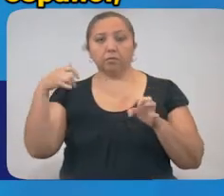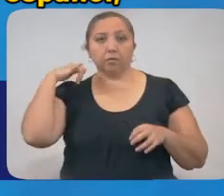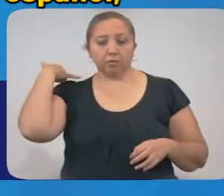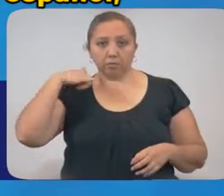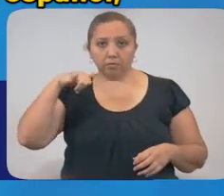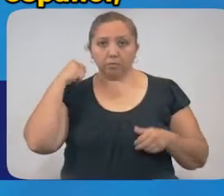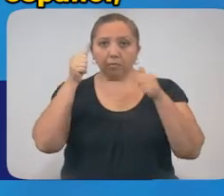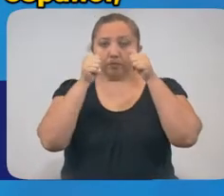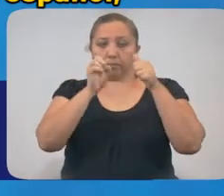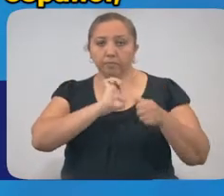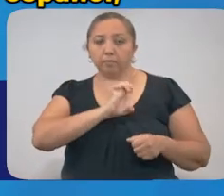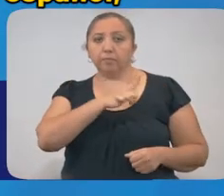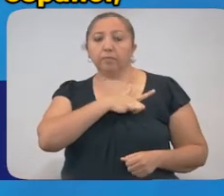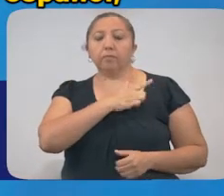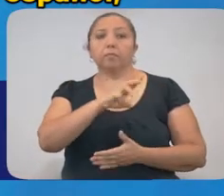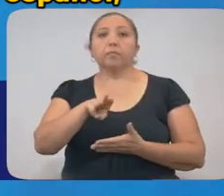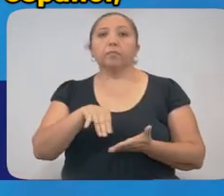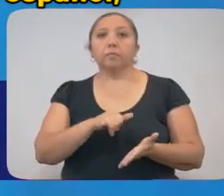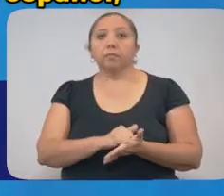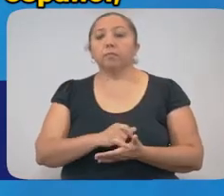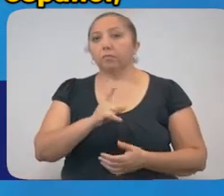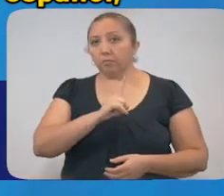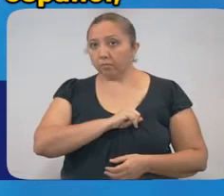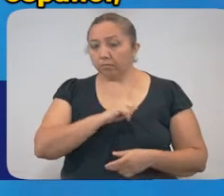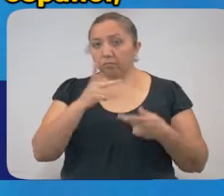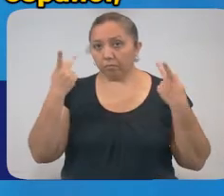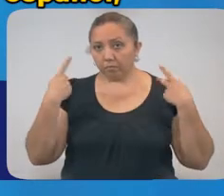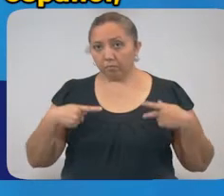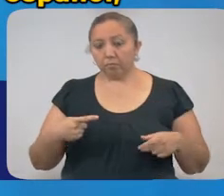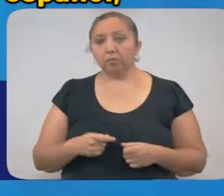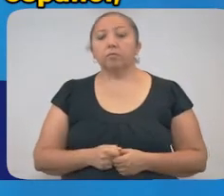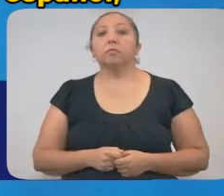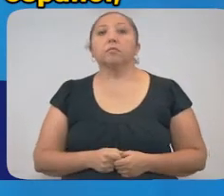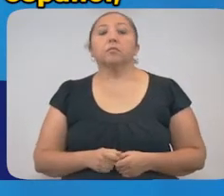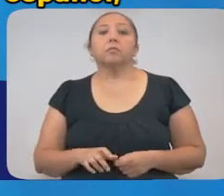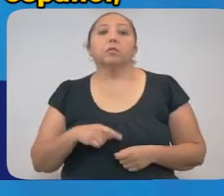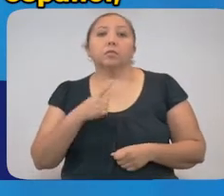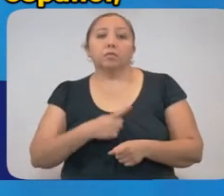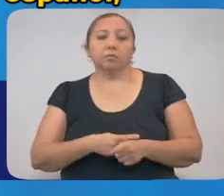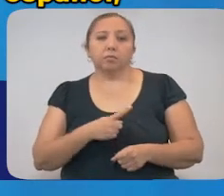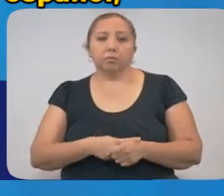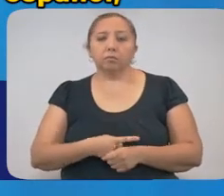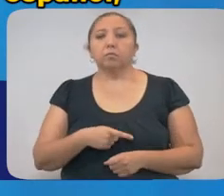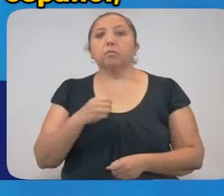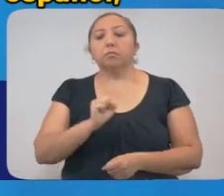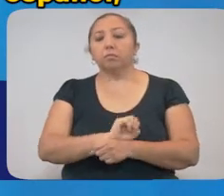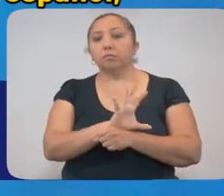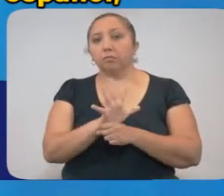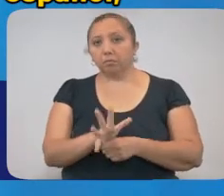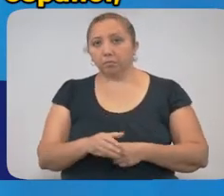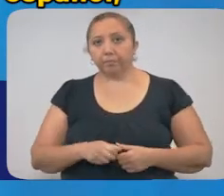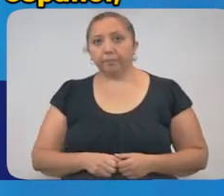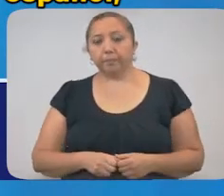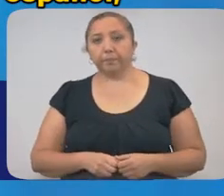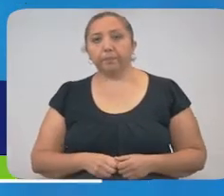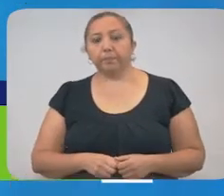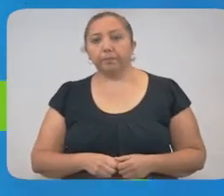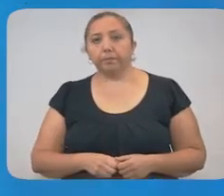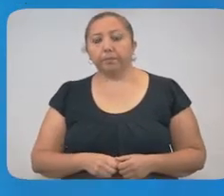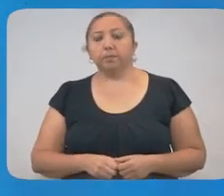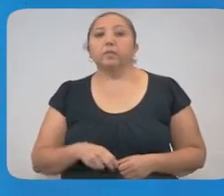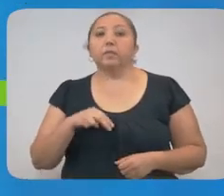Yucatán, they are in Spanish and in Maya, and it is for exclusive use of people who have symptoms of COVID-19-19.